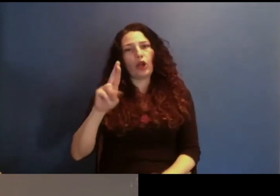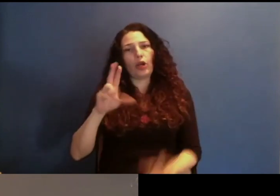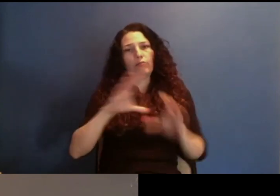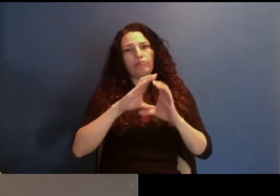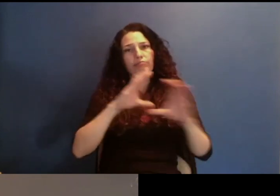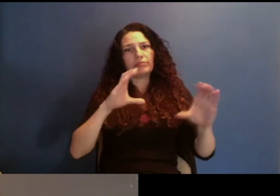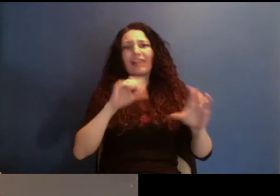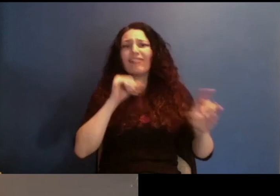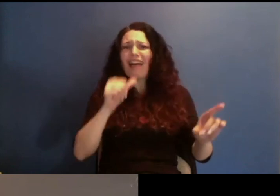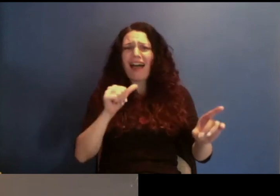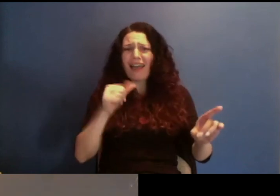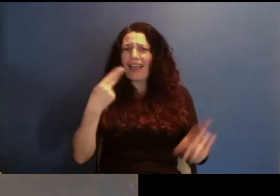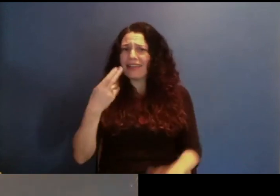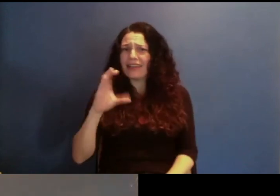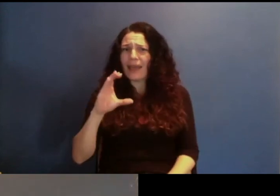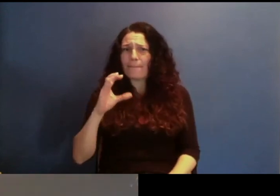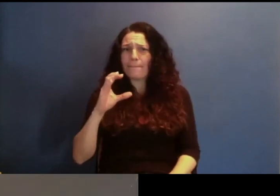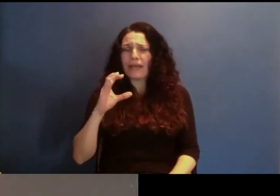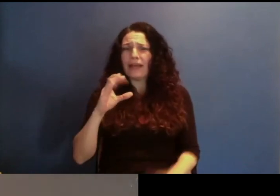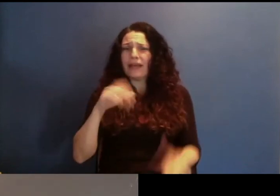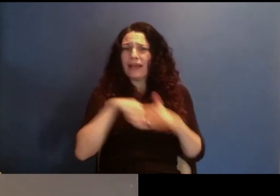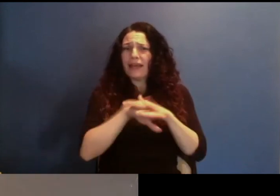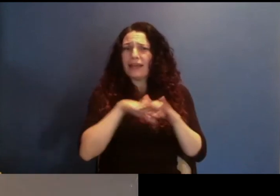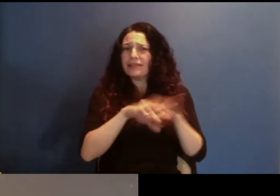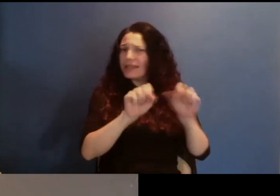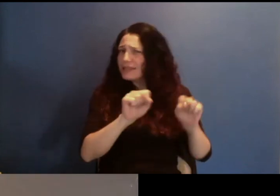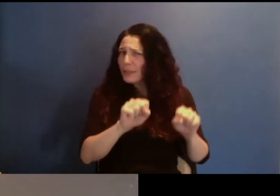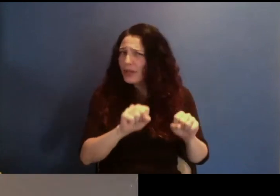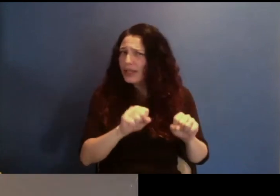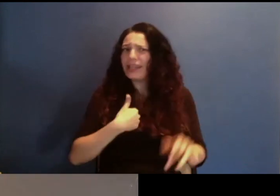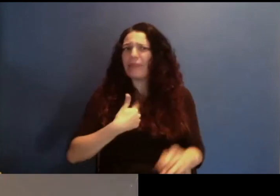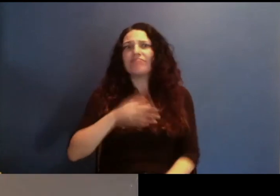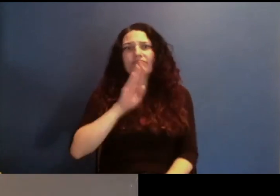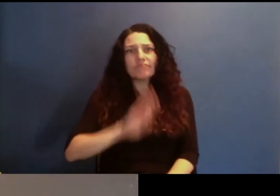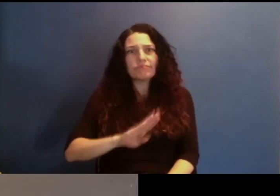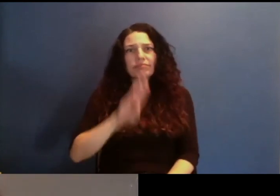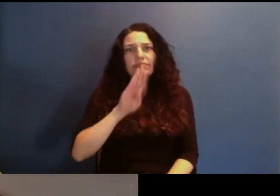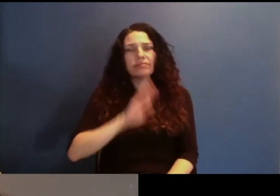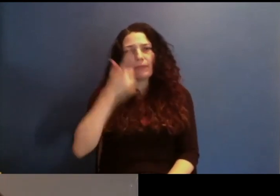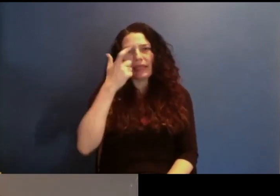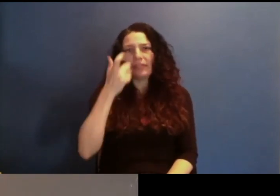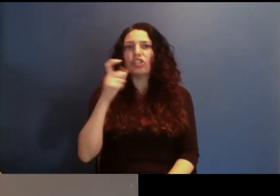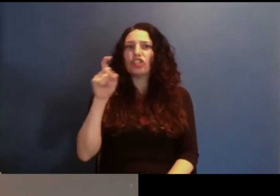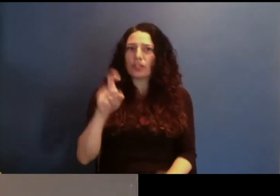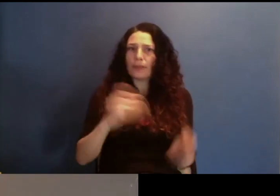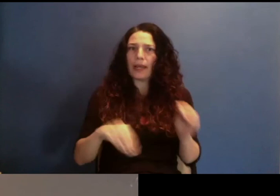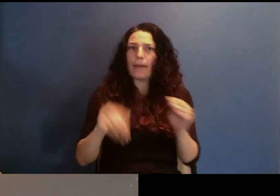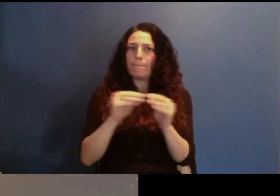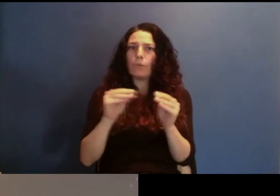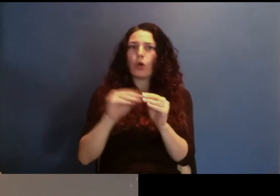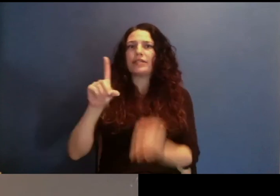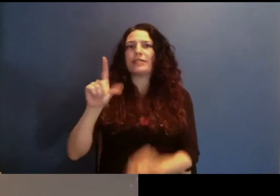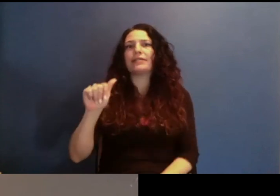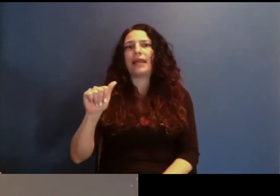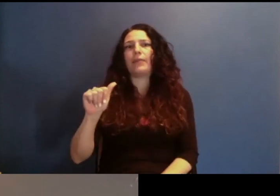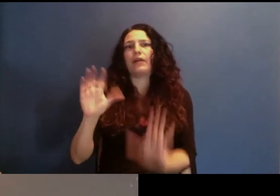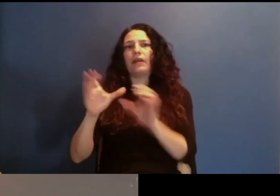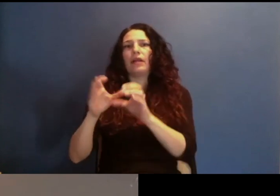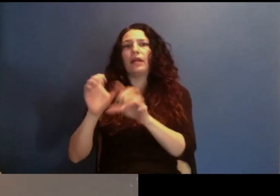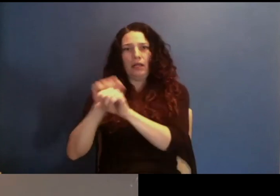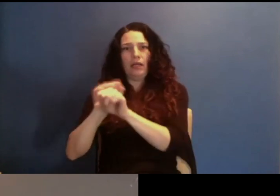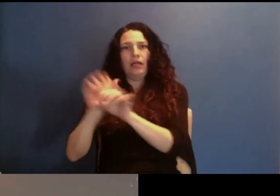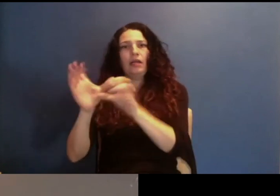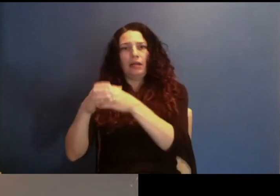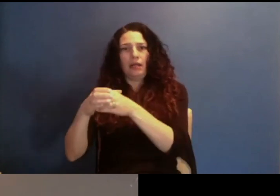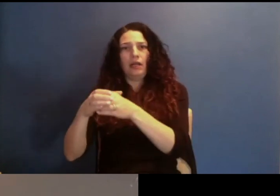frustrating, because I think that there should be more disabled crew members, and there are a few for season 2, but in